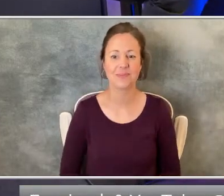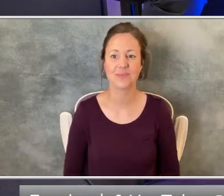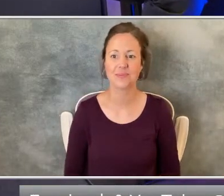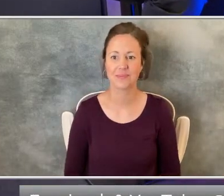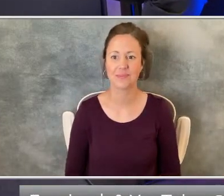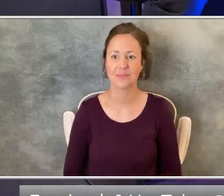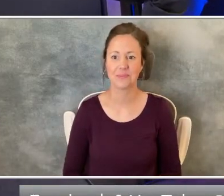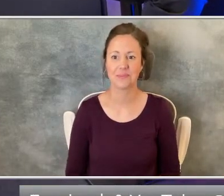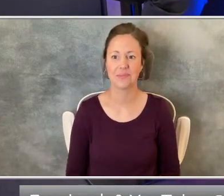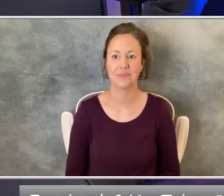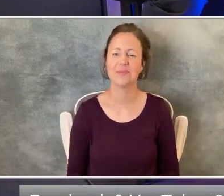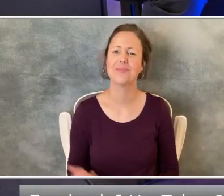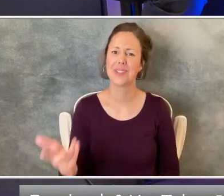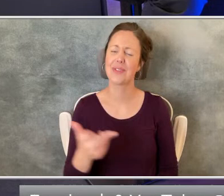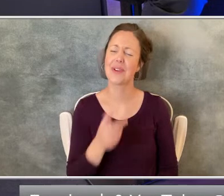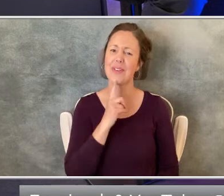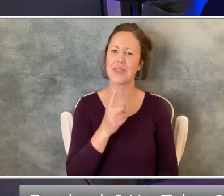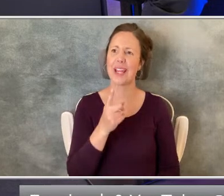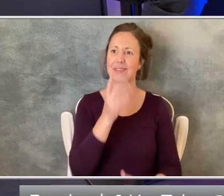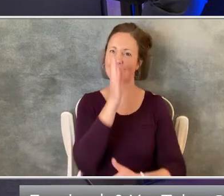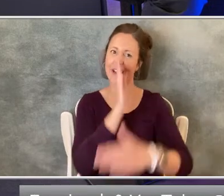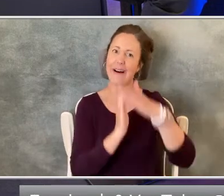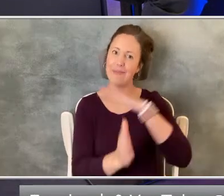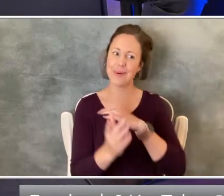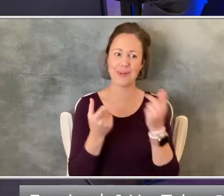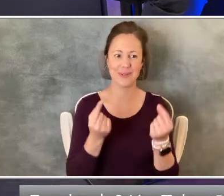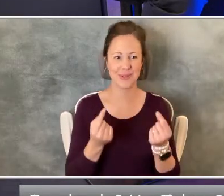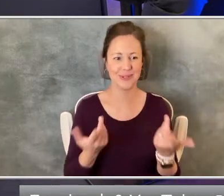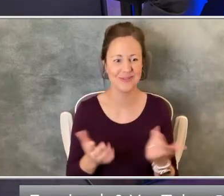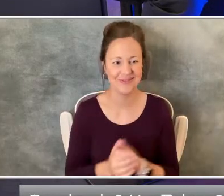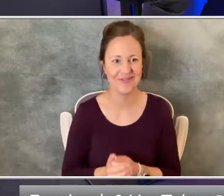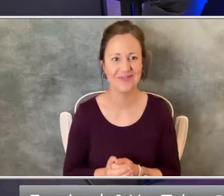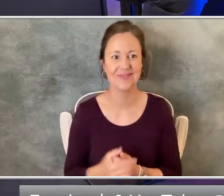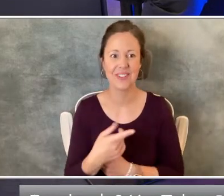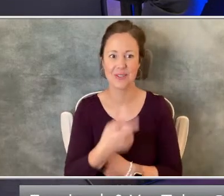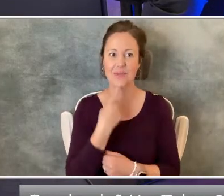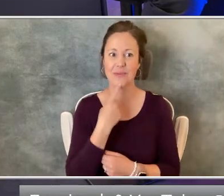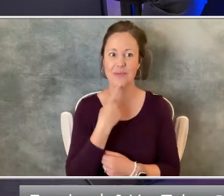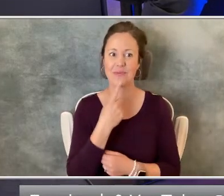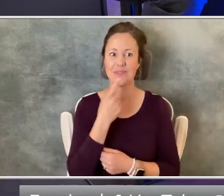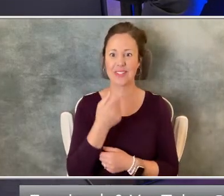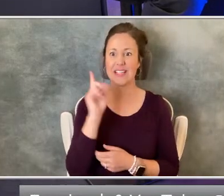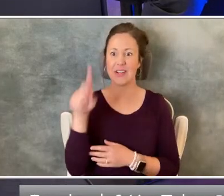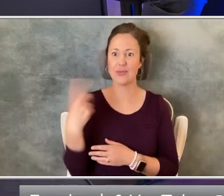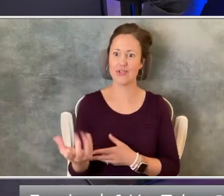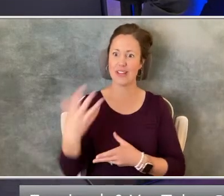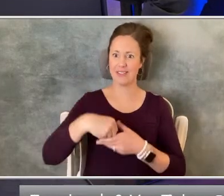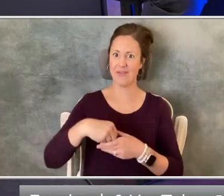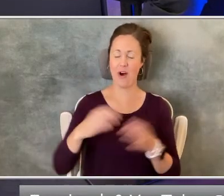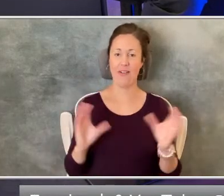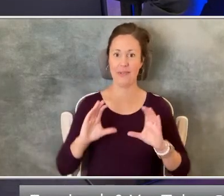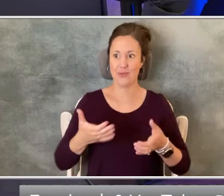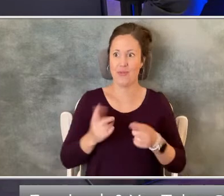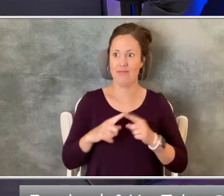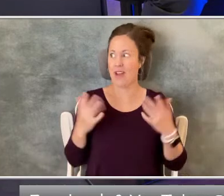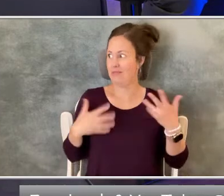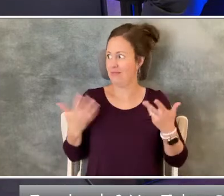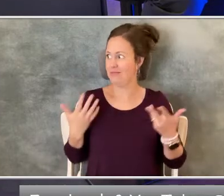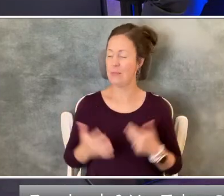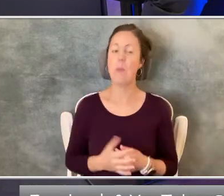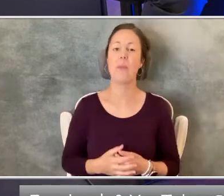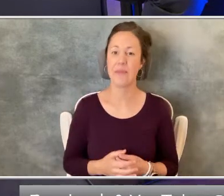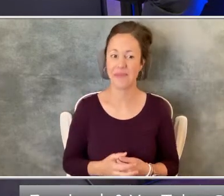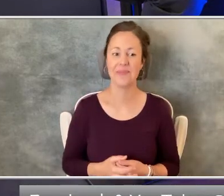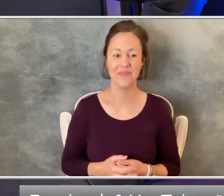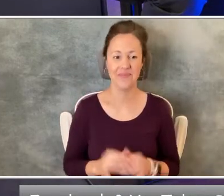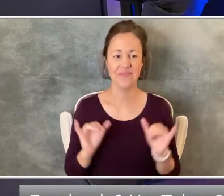you're all very humble about what you do. Do you say you just sew in the circle? Yeah. Is that your expression? It's still 5 circles. You're all saving